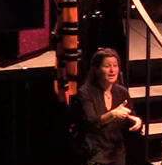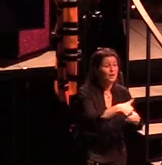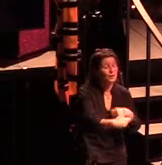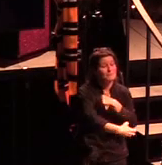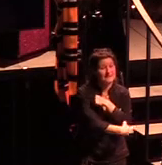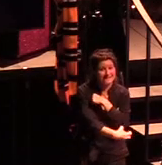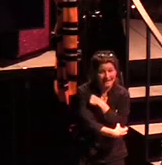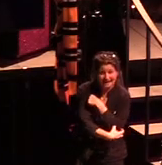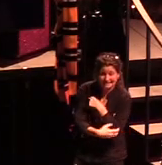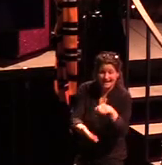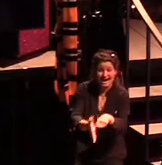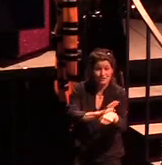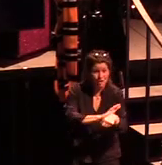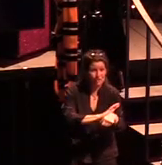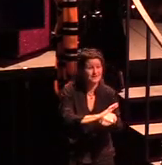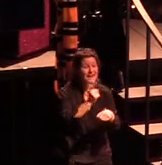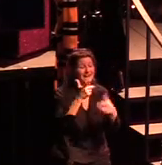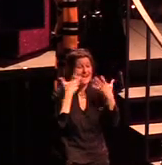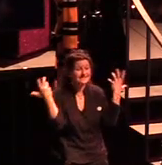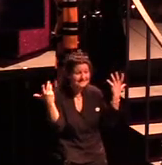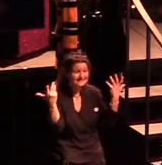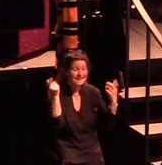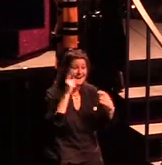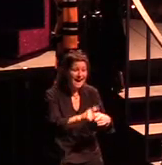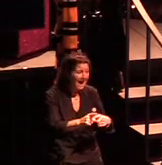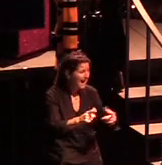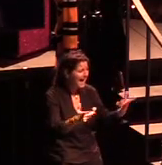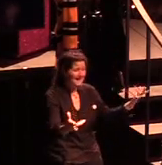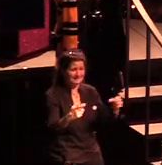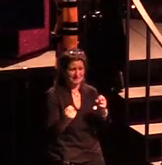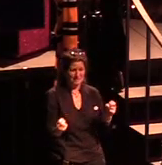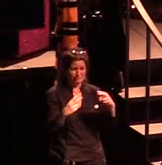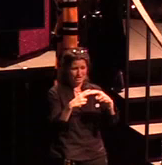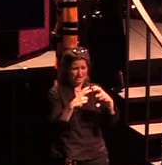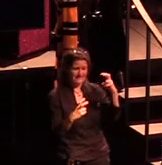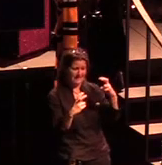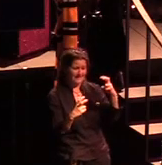all the biscuits hedgehogs and cats and cantilever bridges